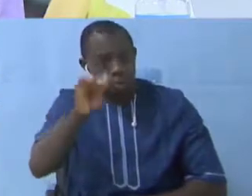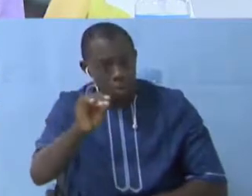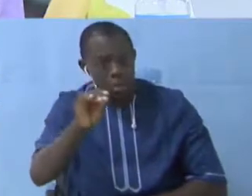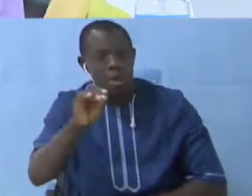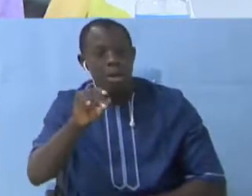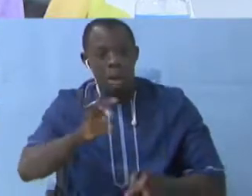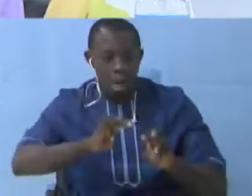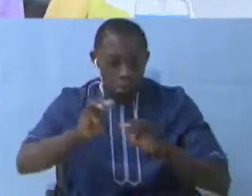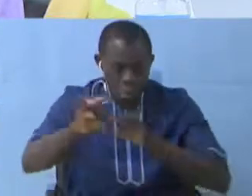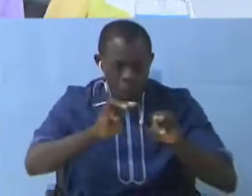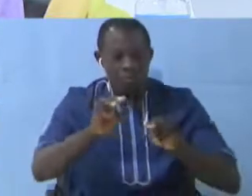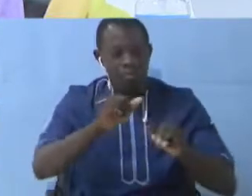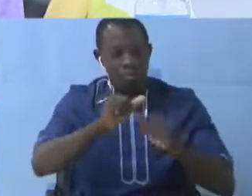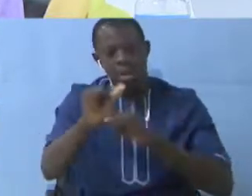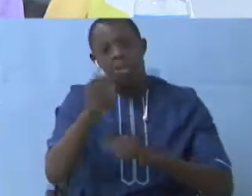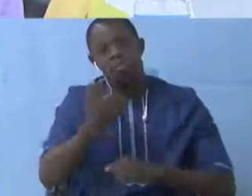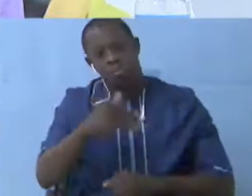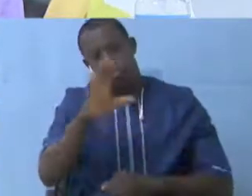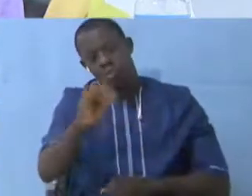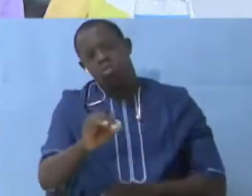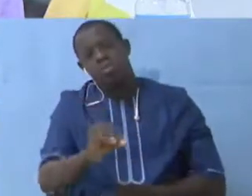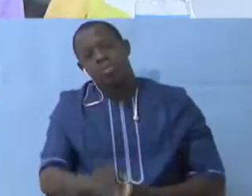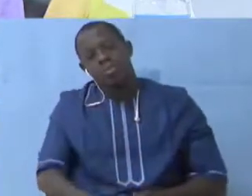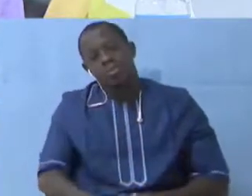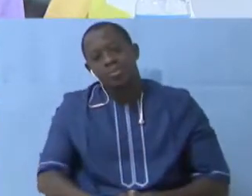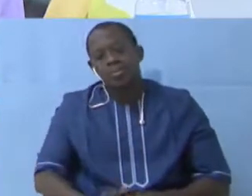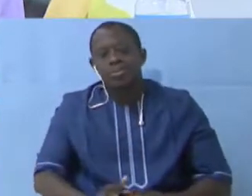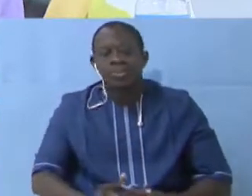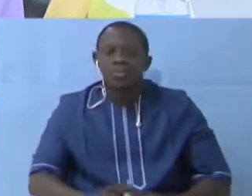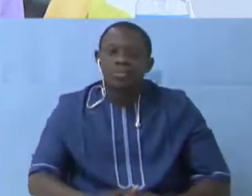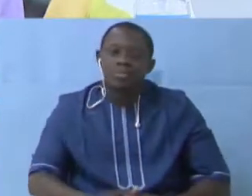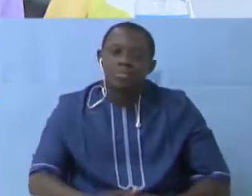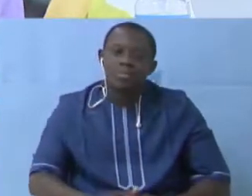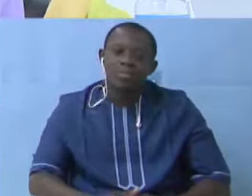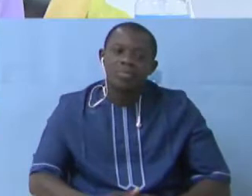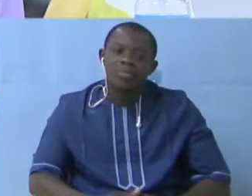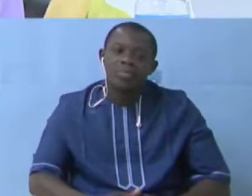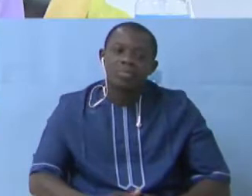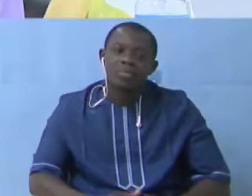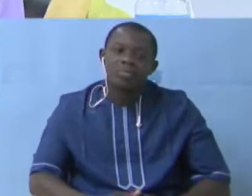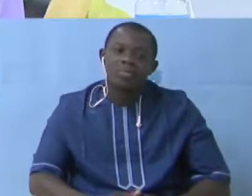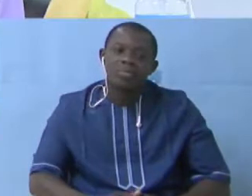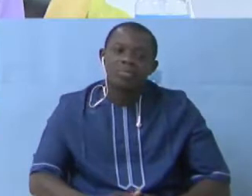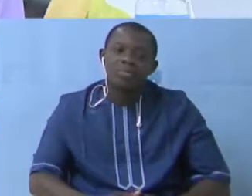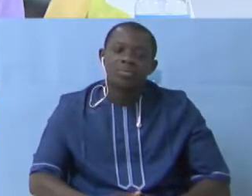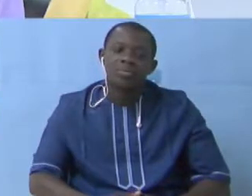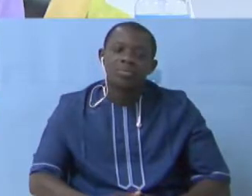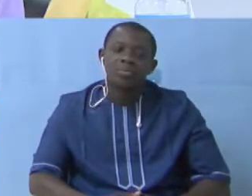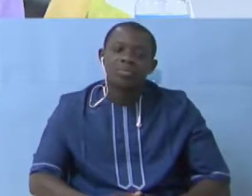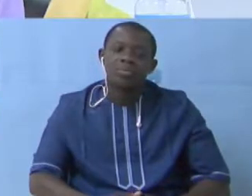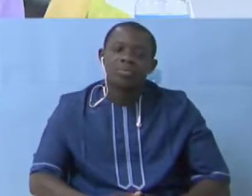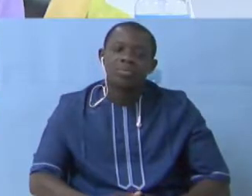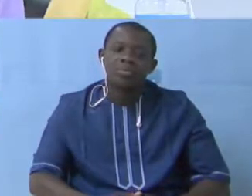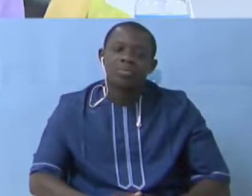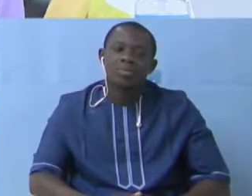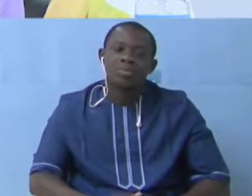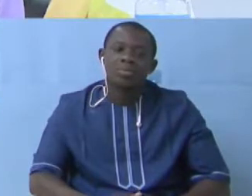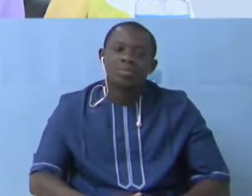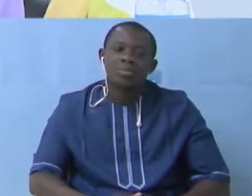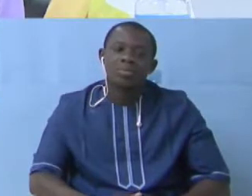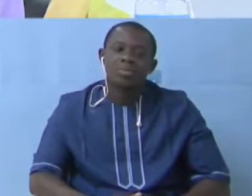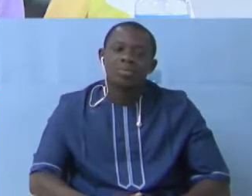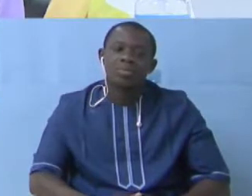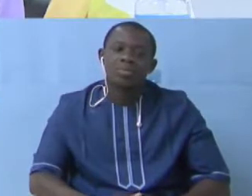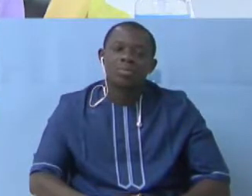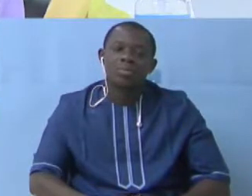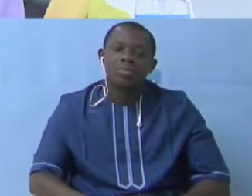ñi xalaat ne daal ñu def li nga xam ne ni loolu lañ mën a def mooy pour ñu daw génn. So the embassies ask